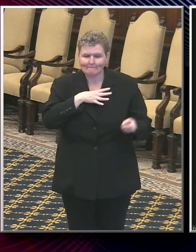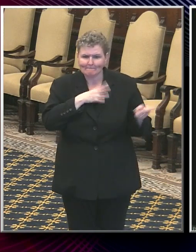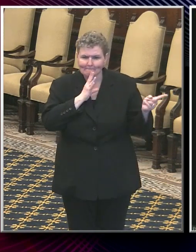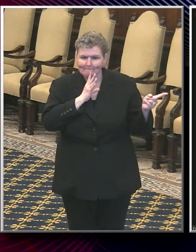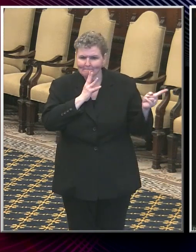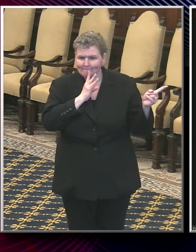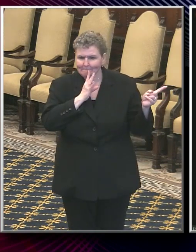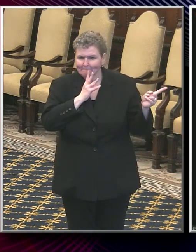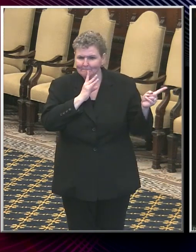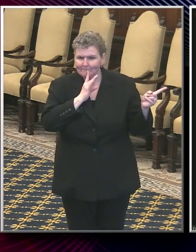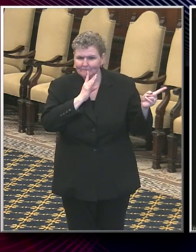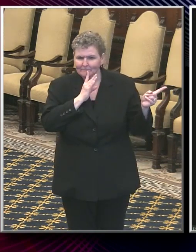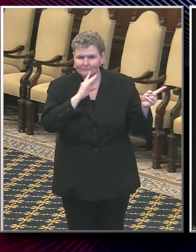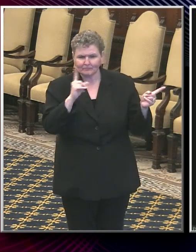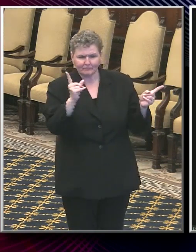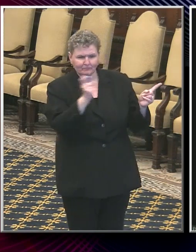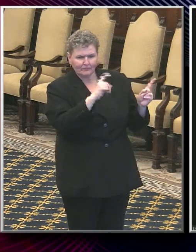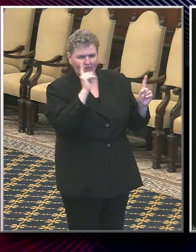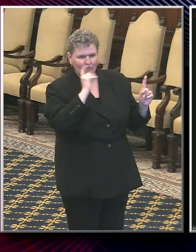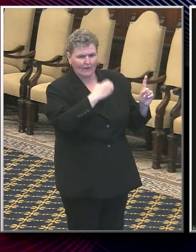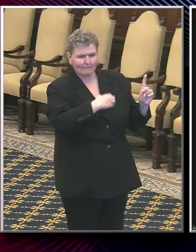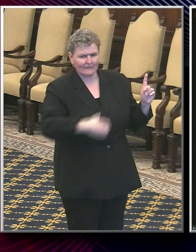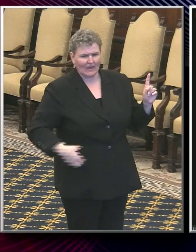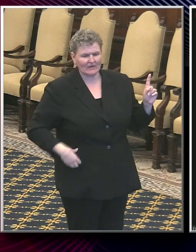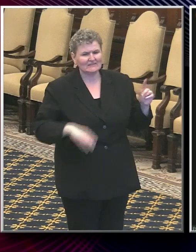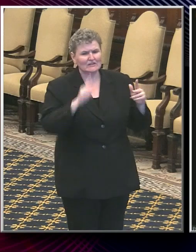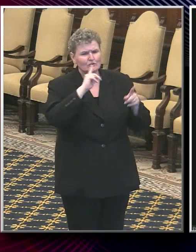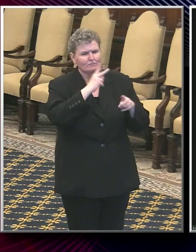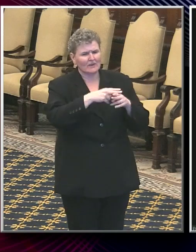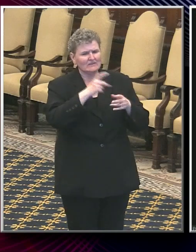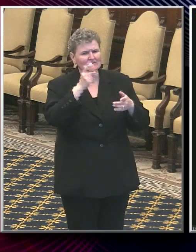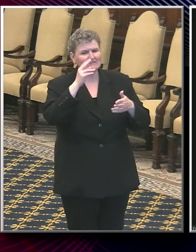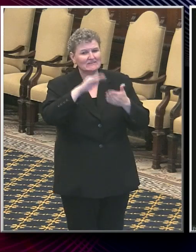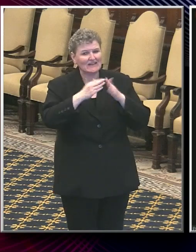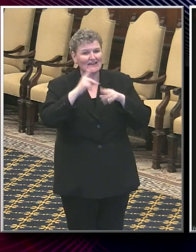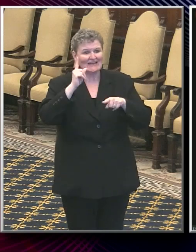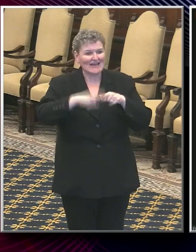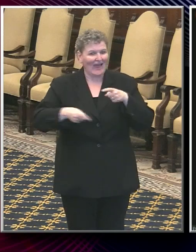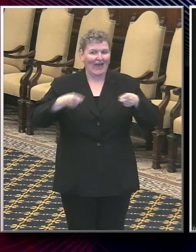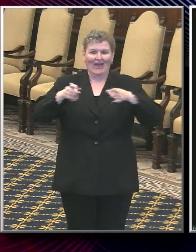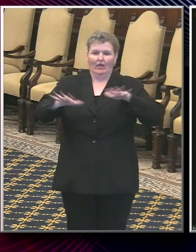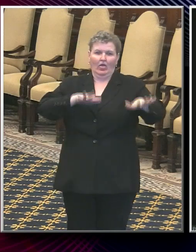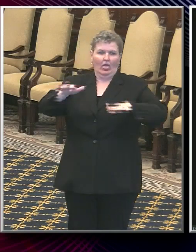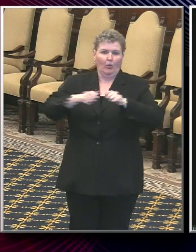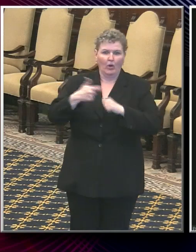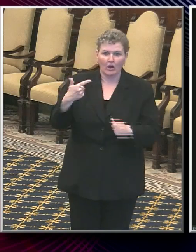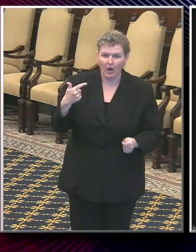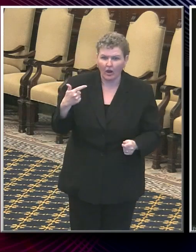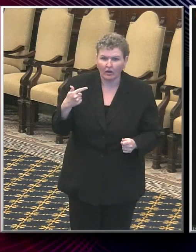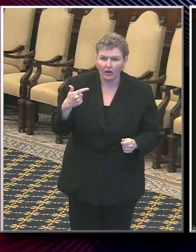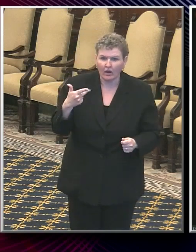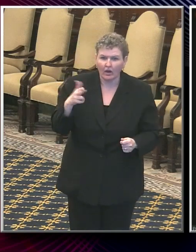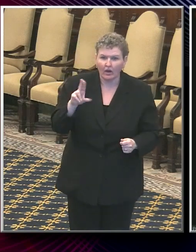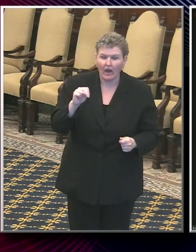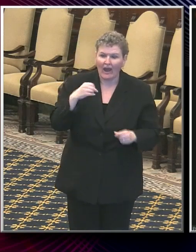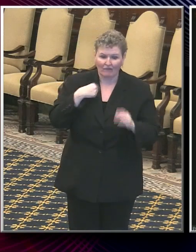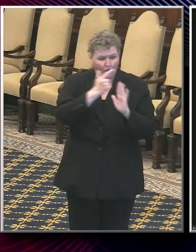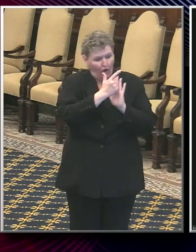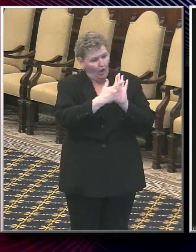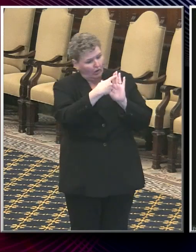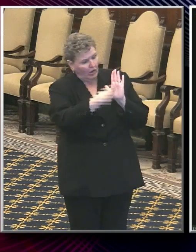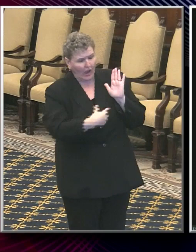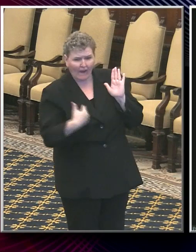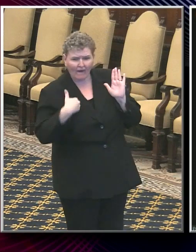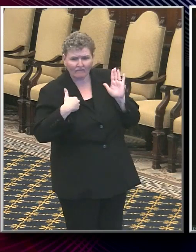about the city's inability to deal with guns, but there is a law on the book that requires